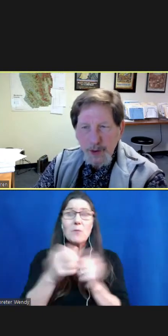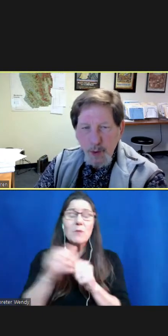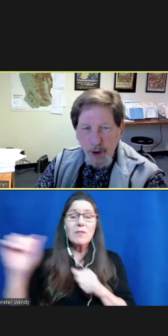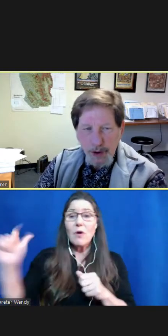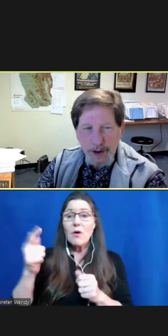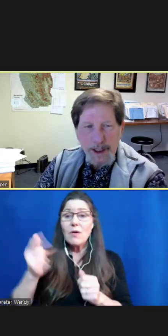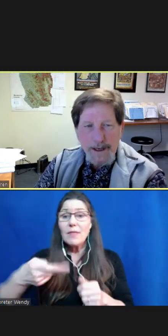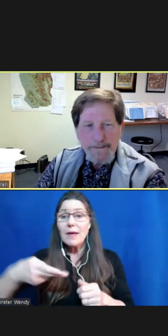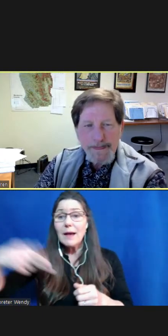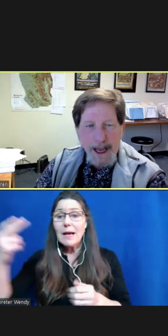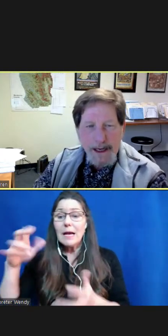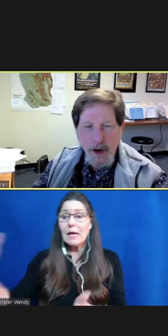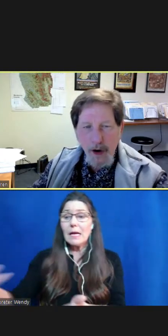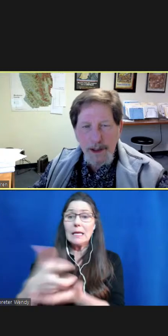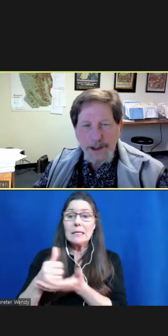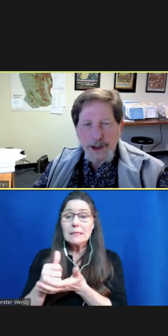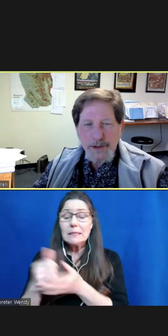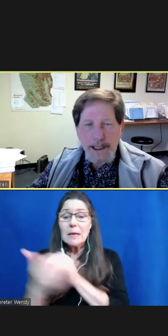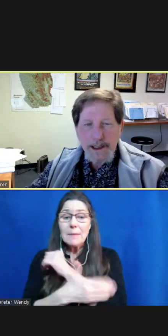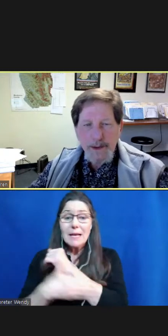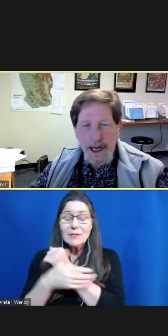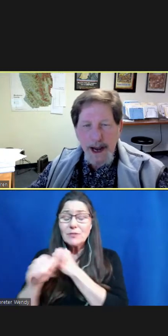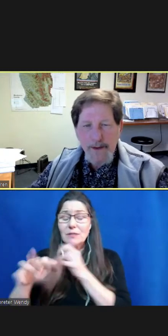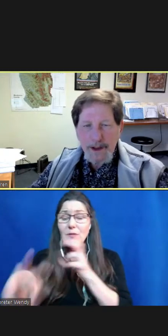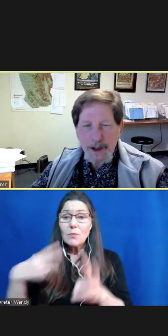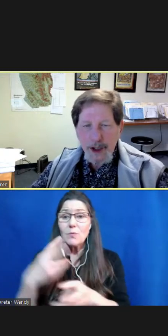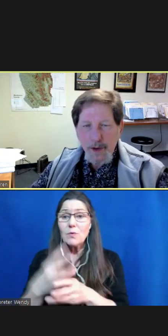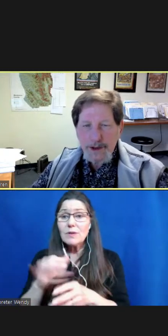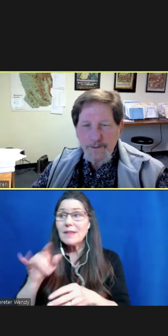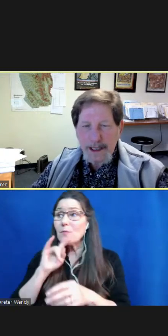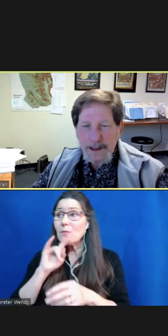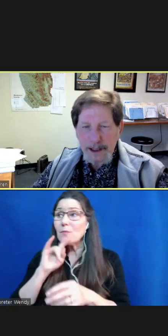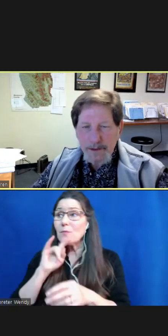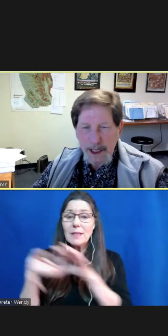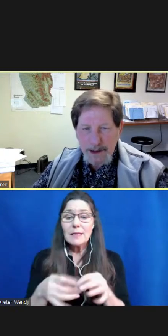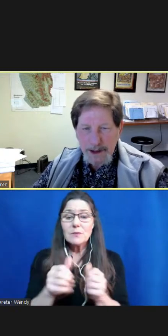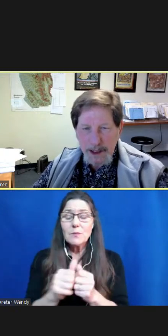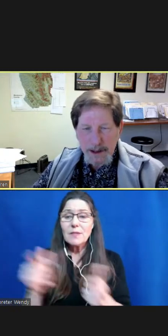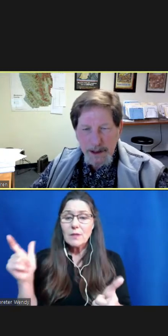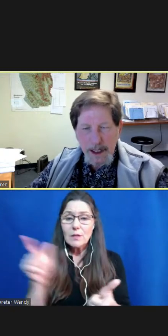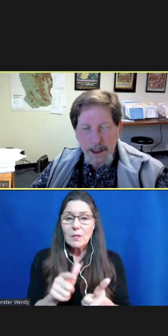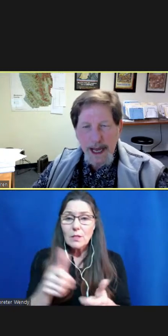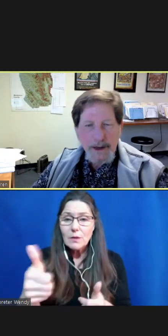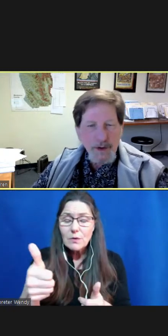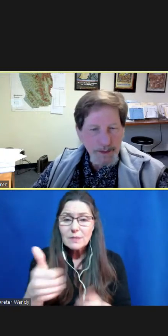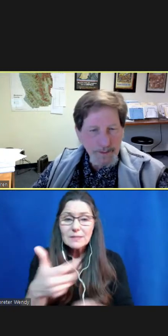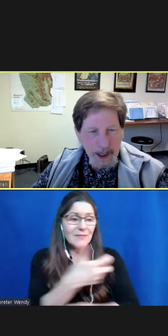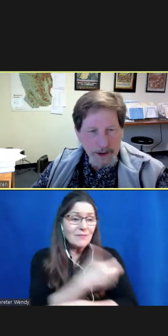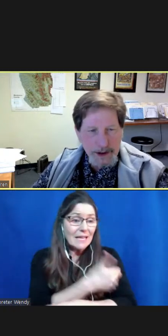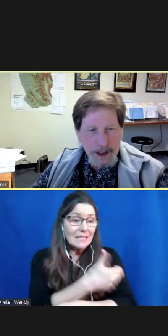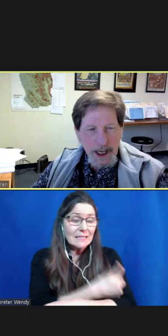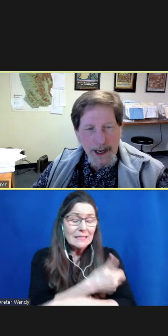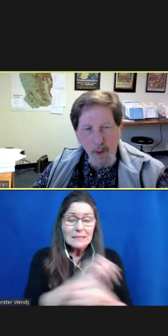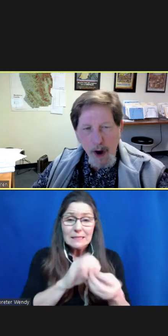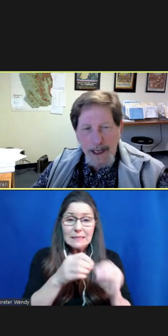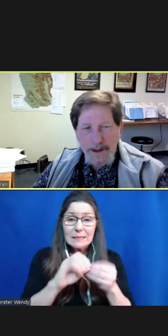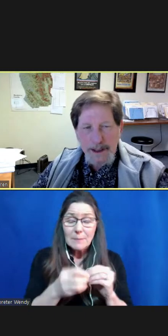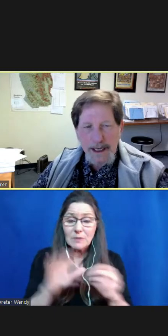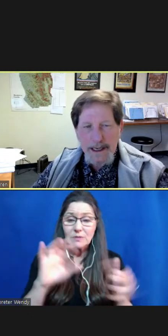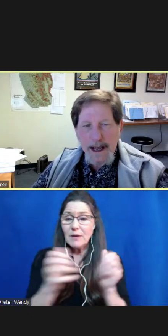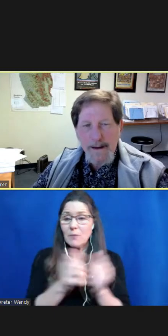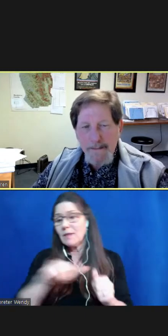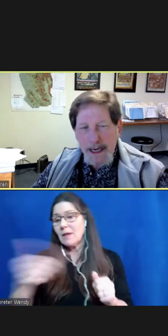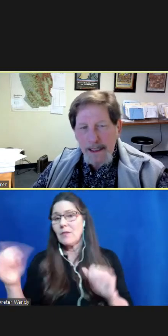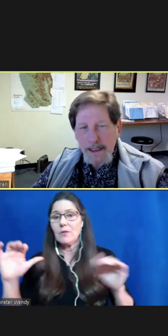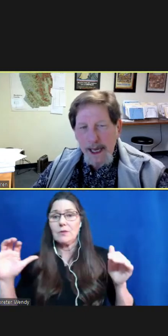countries in the world, and it correlates directly with our having the lowest vaccine rates in that group of countries. Why is